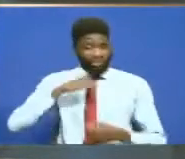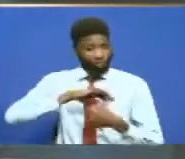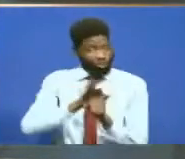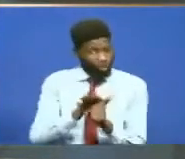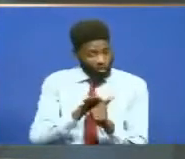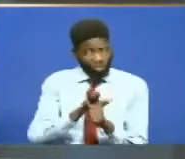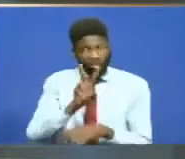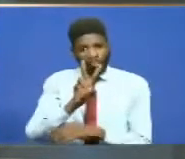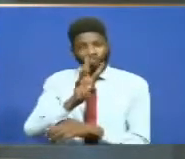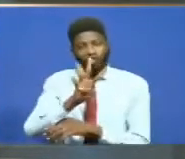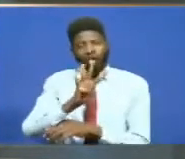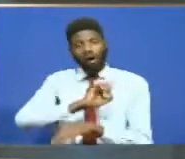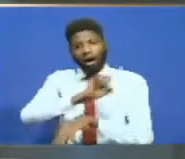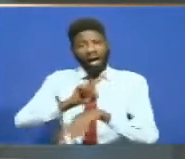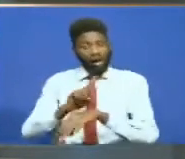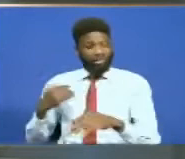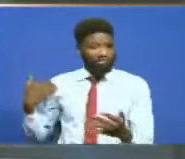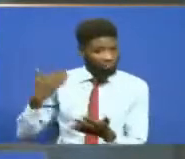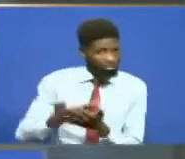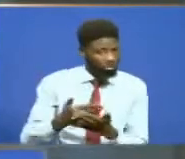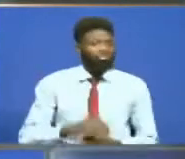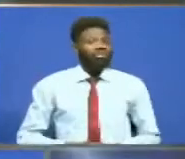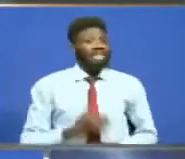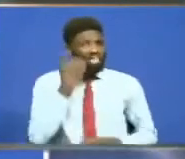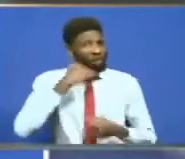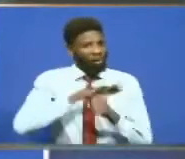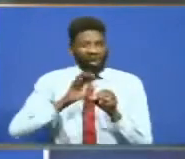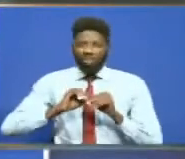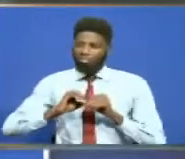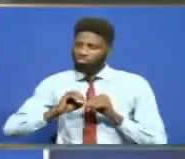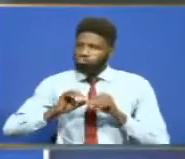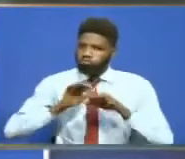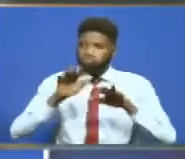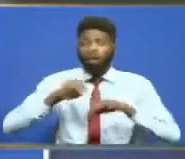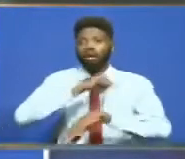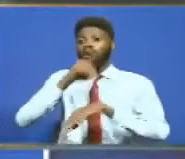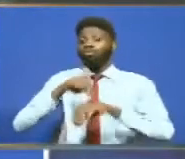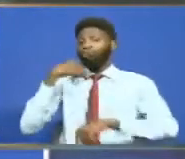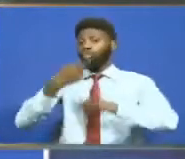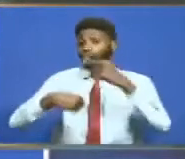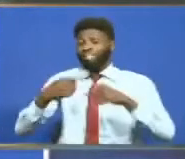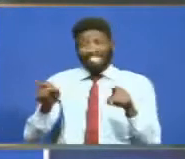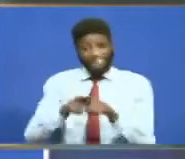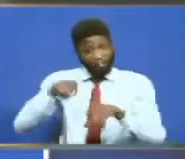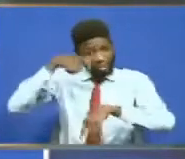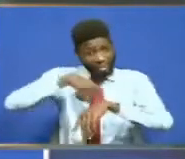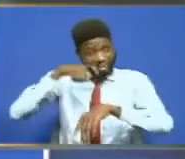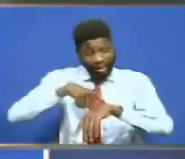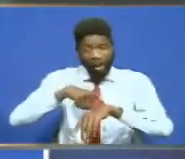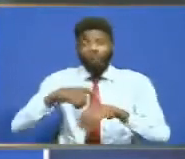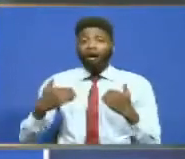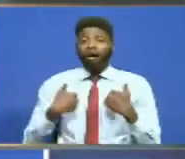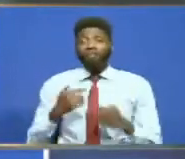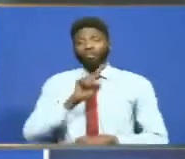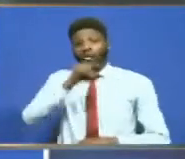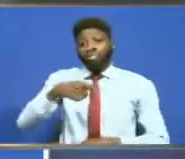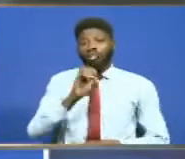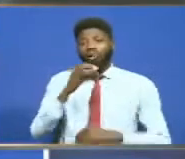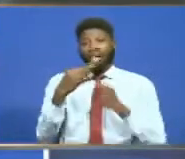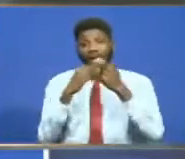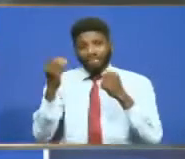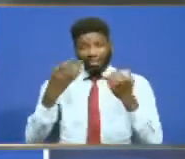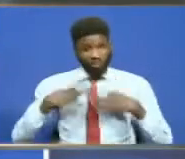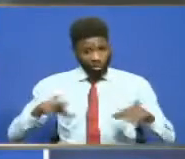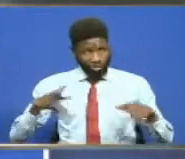24 hours as the virus continues ravaging the nation. During the same period, the country recorded another 1,080 new